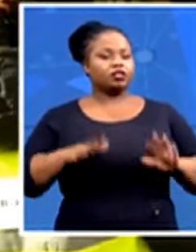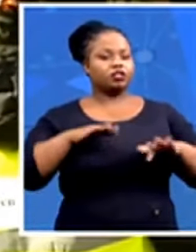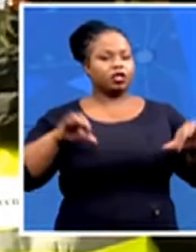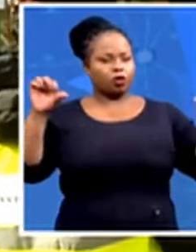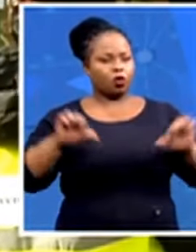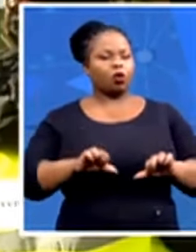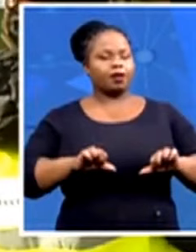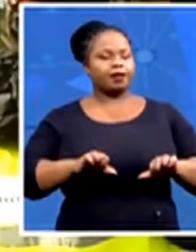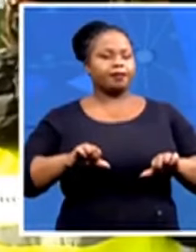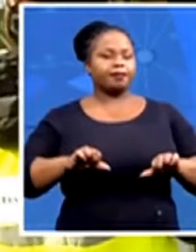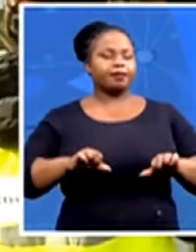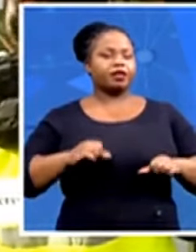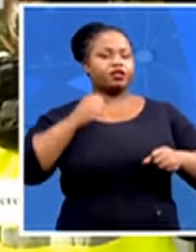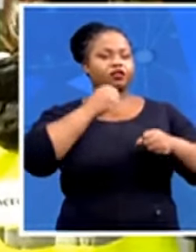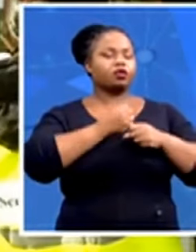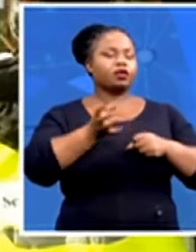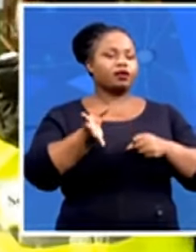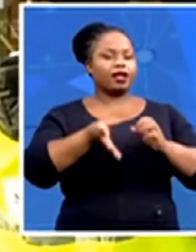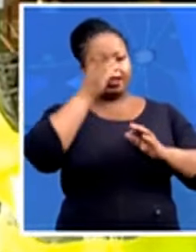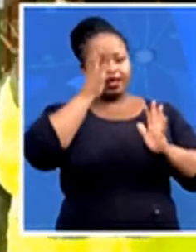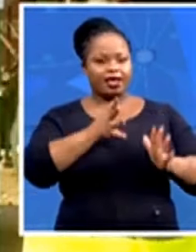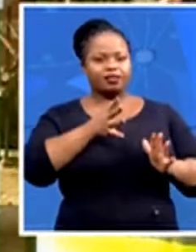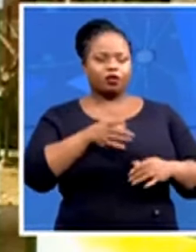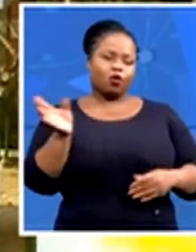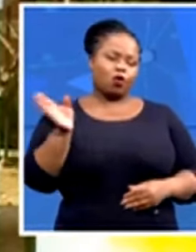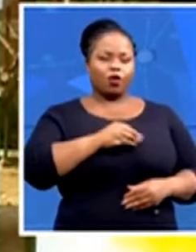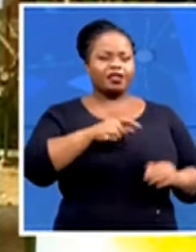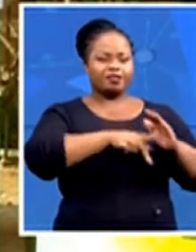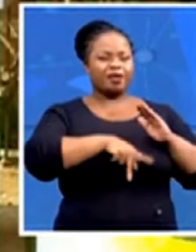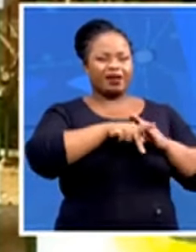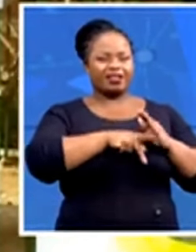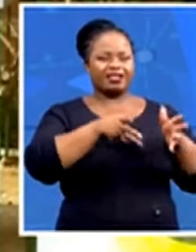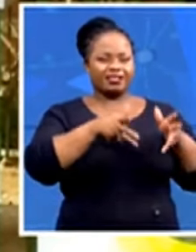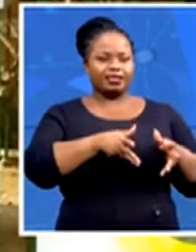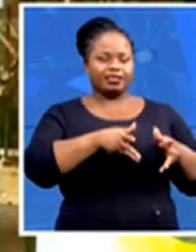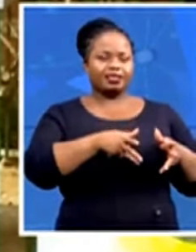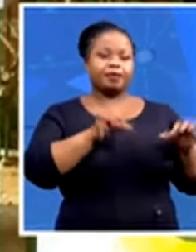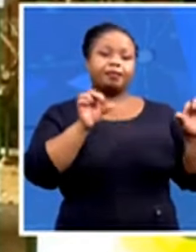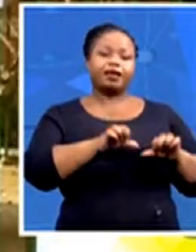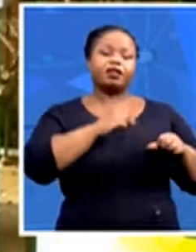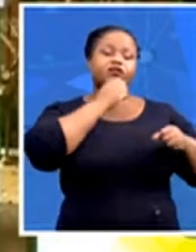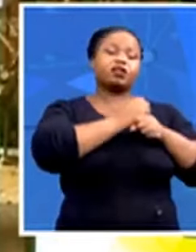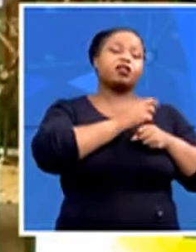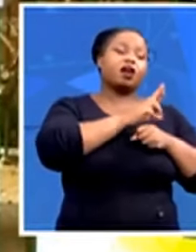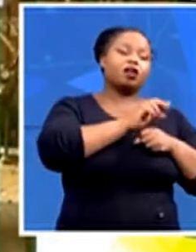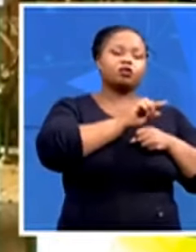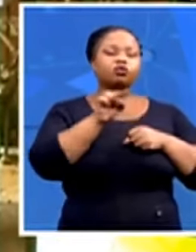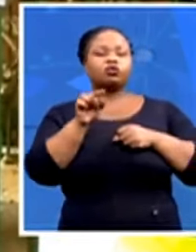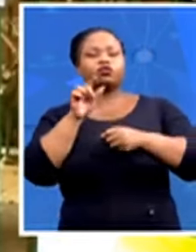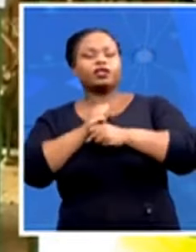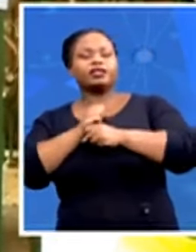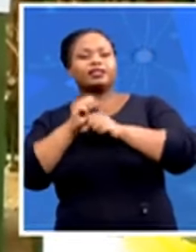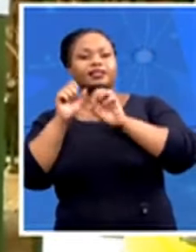learners in our province, especially in our grade R to grade 7. But the biggest challenge now in